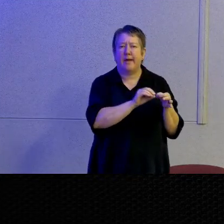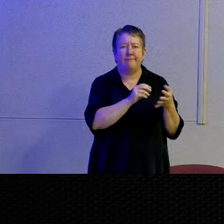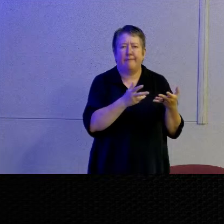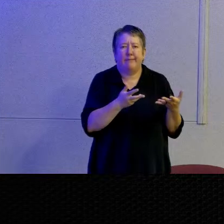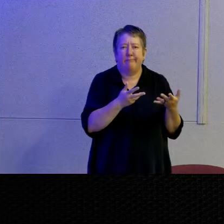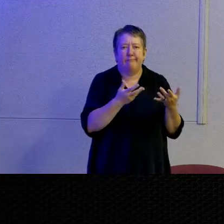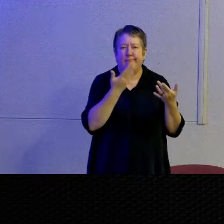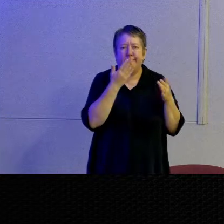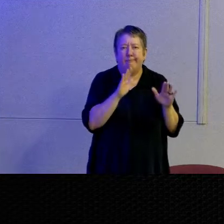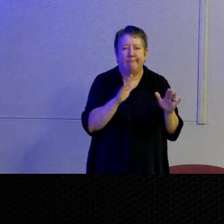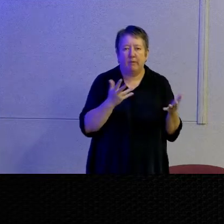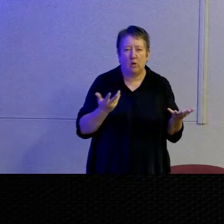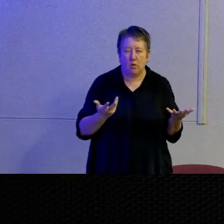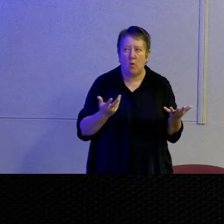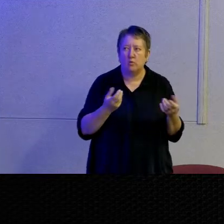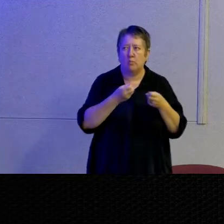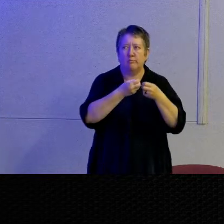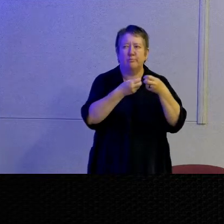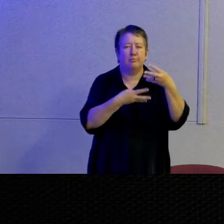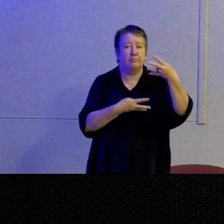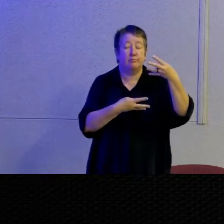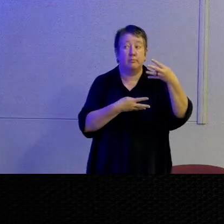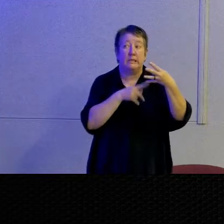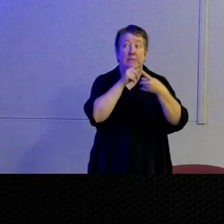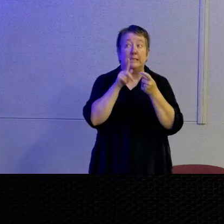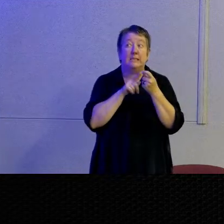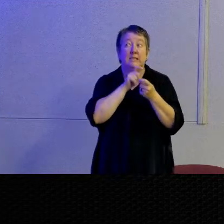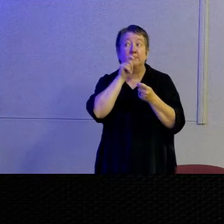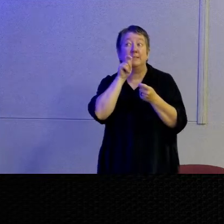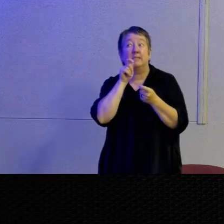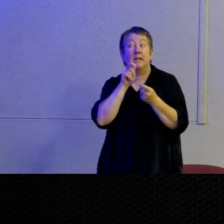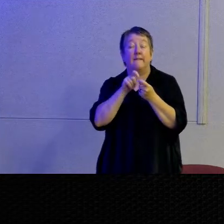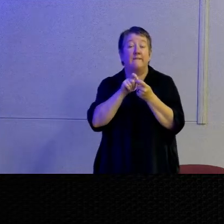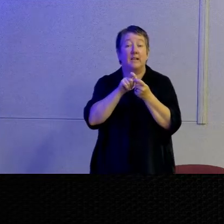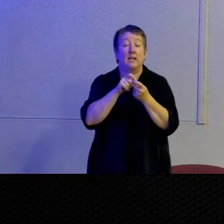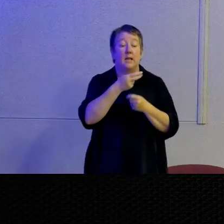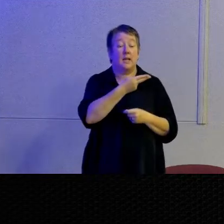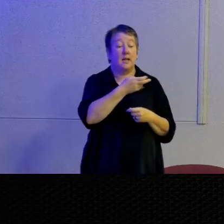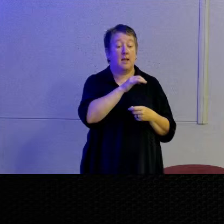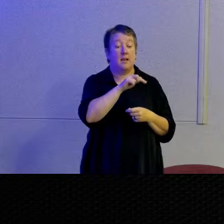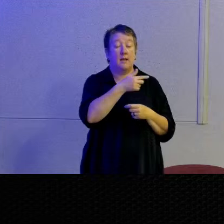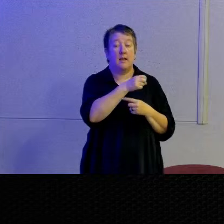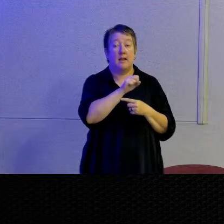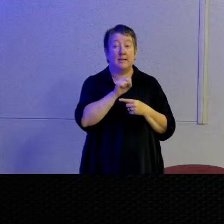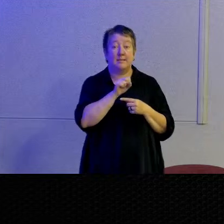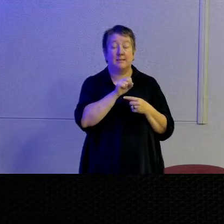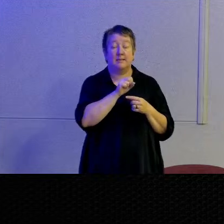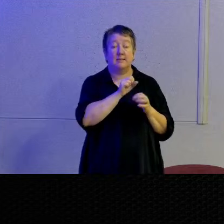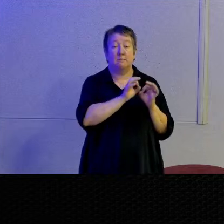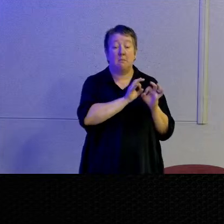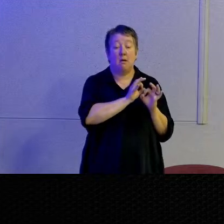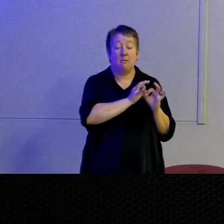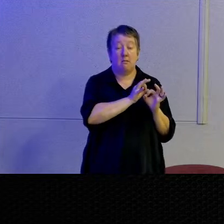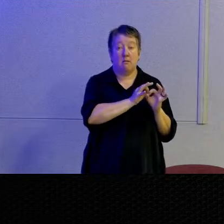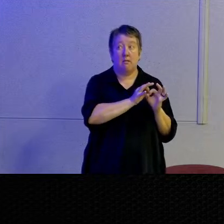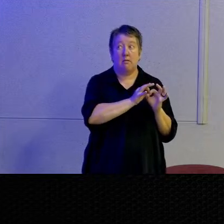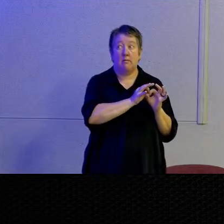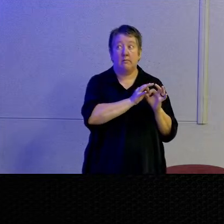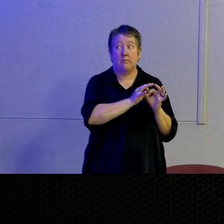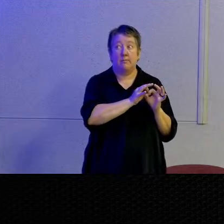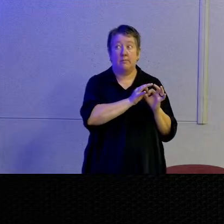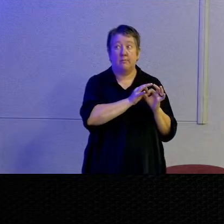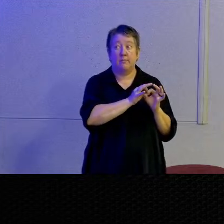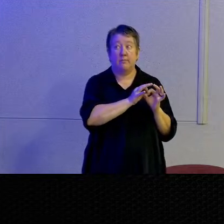Many other things. In particular, the Higgs is threatening